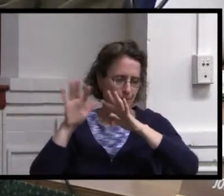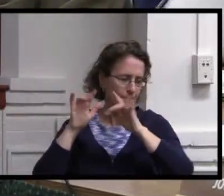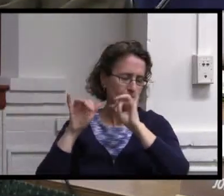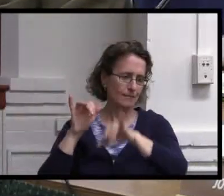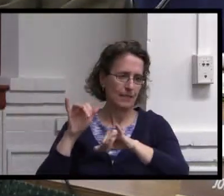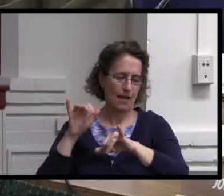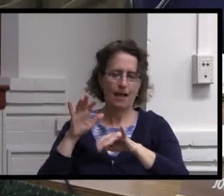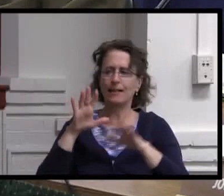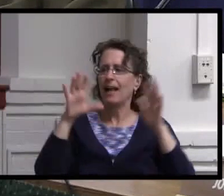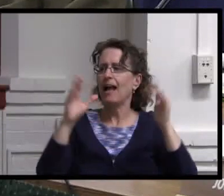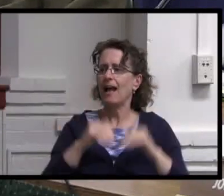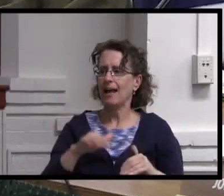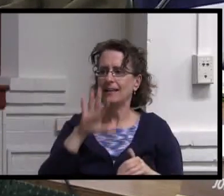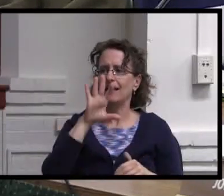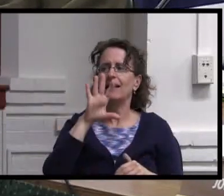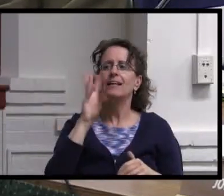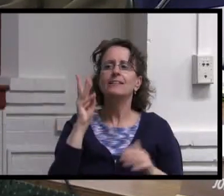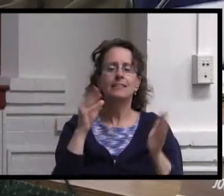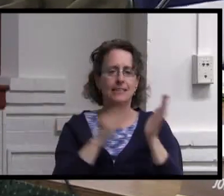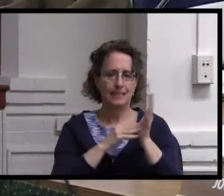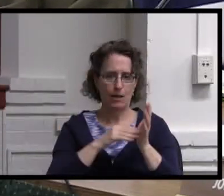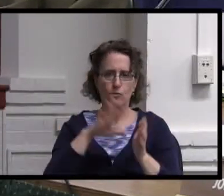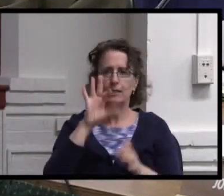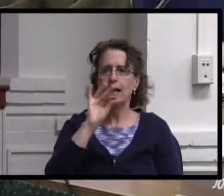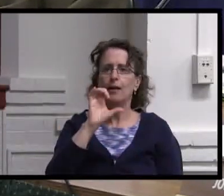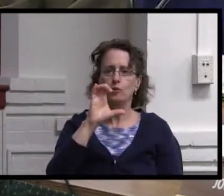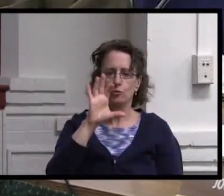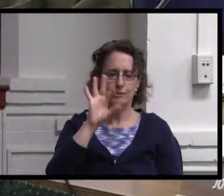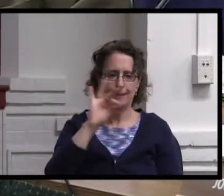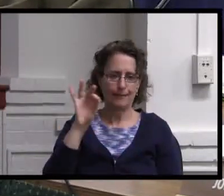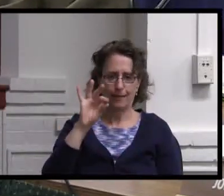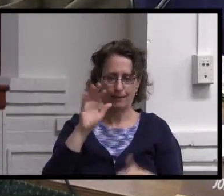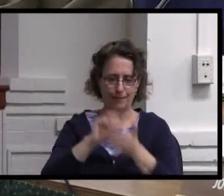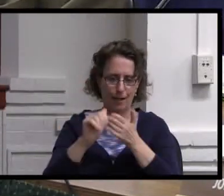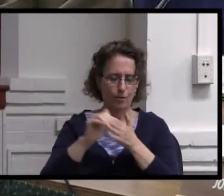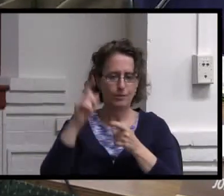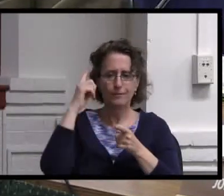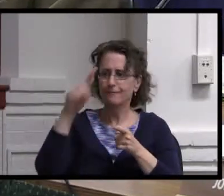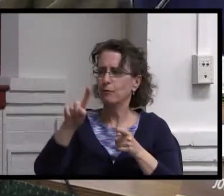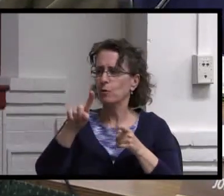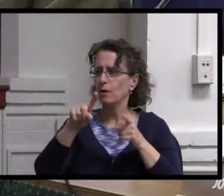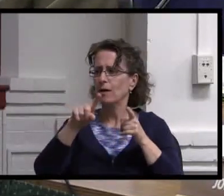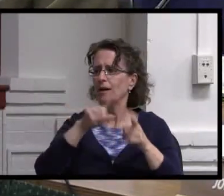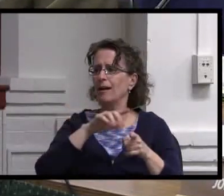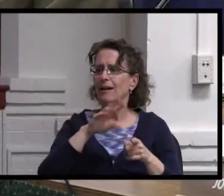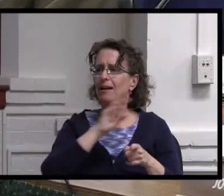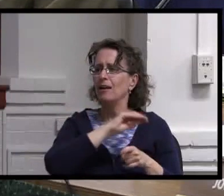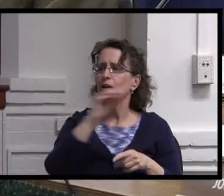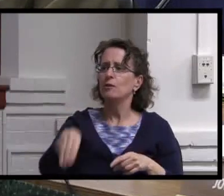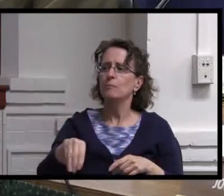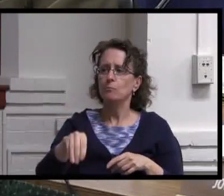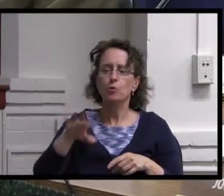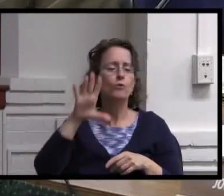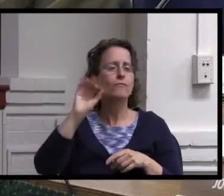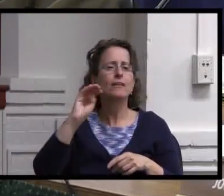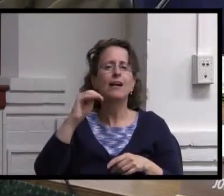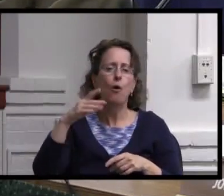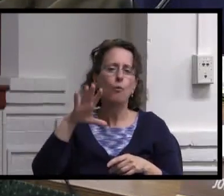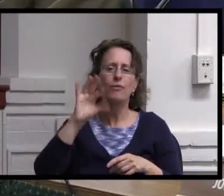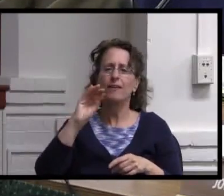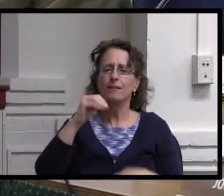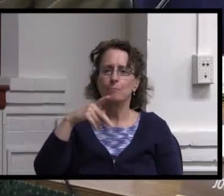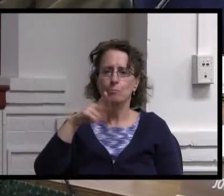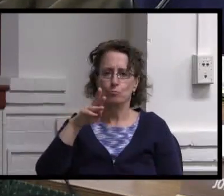$6,199.36 for new signage to relocate and to relocate a compressor at the central fire station. Those items